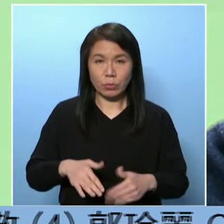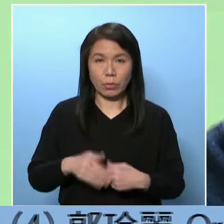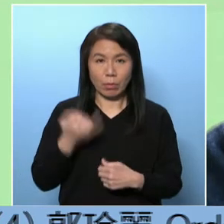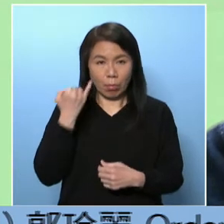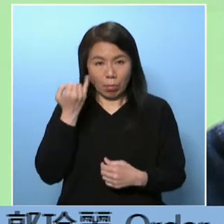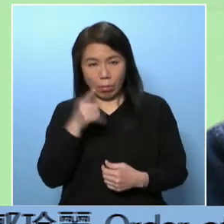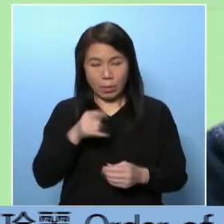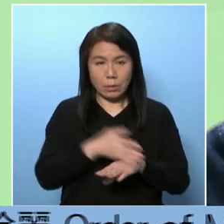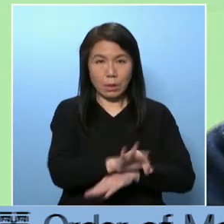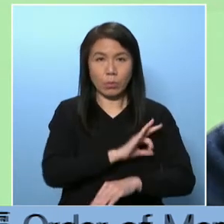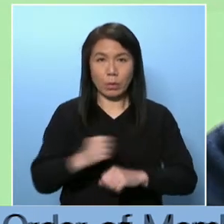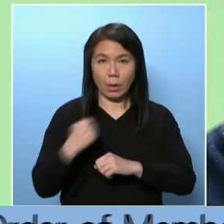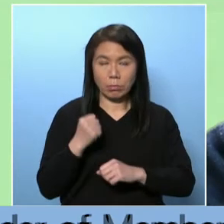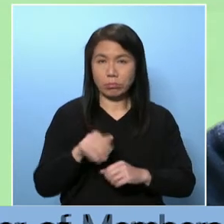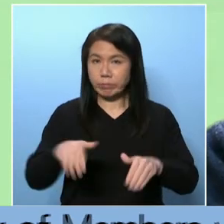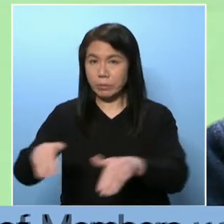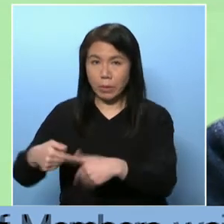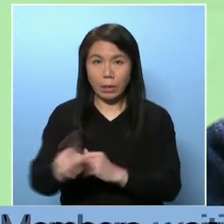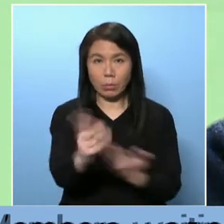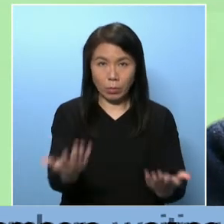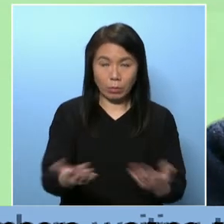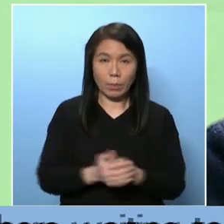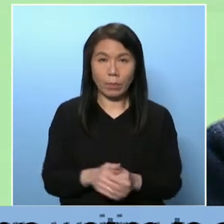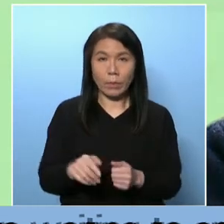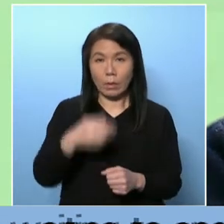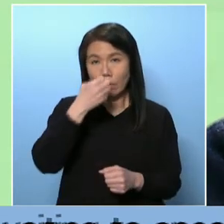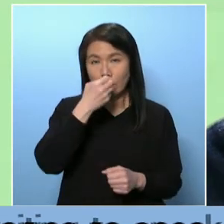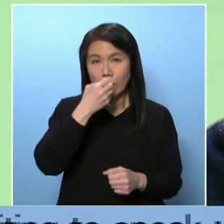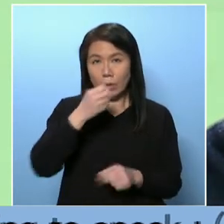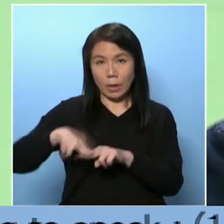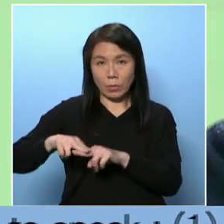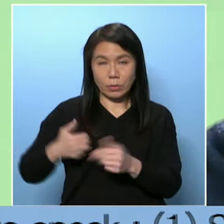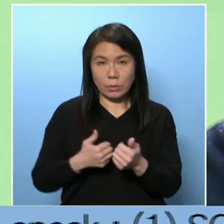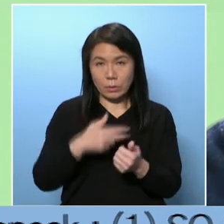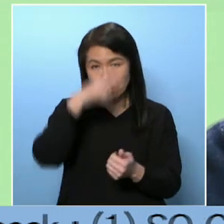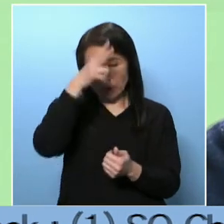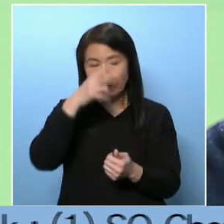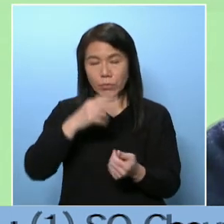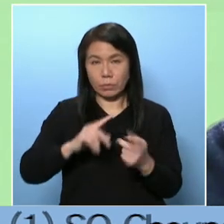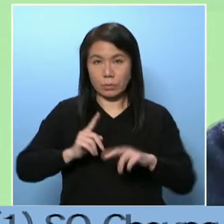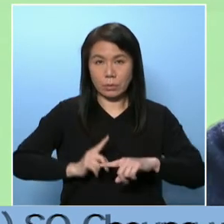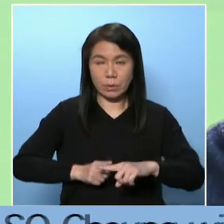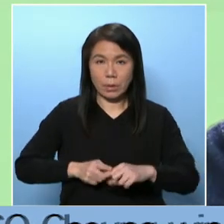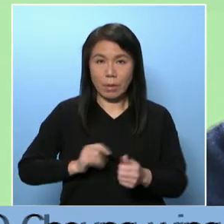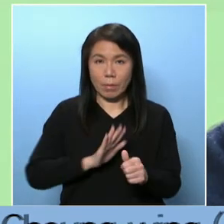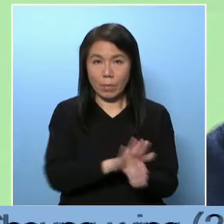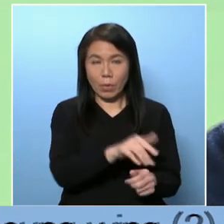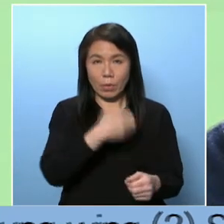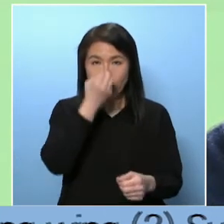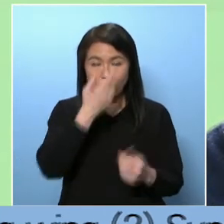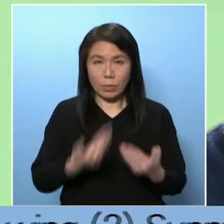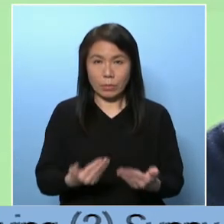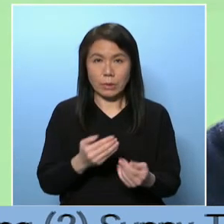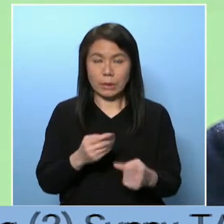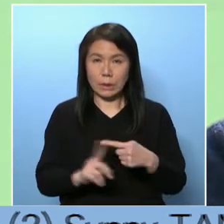own proposals and could not mobilize the society. This time, the central government decided to help